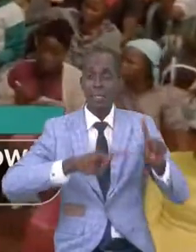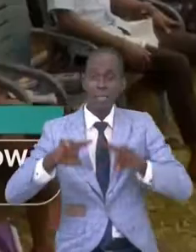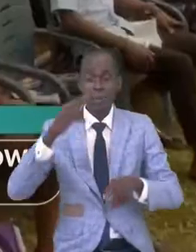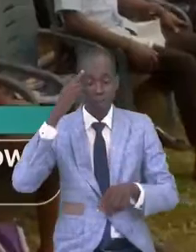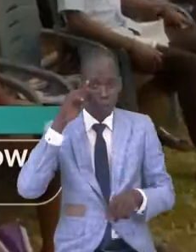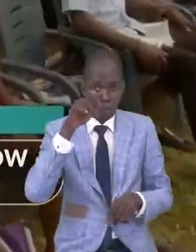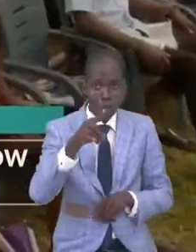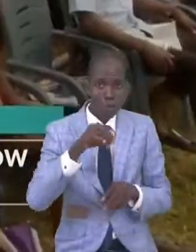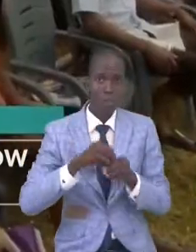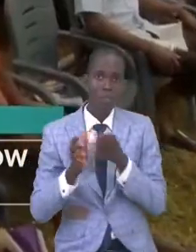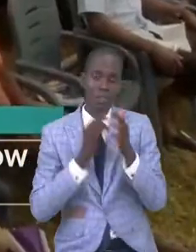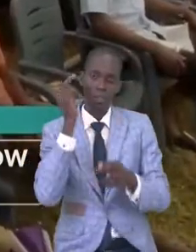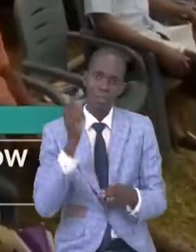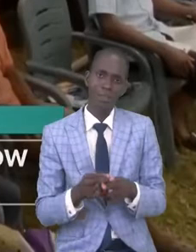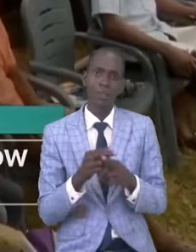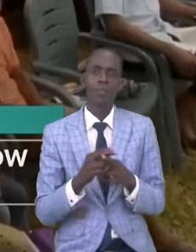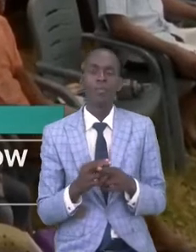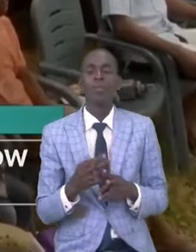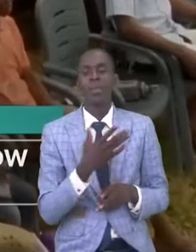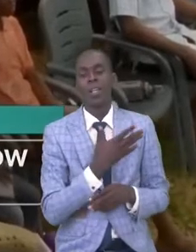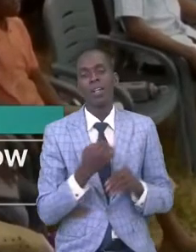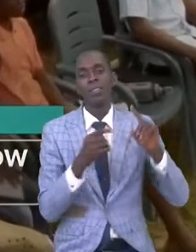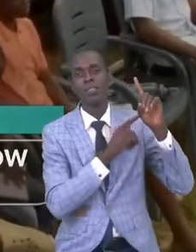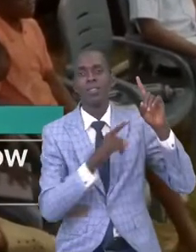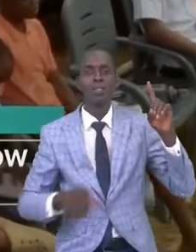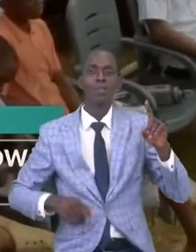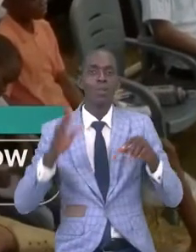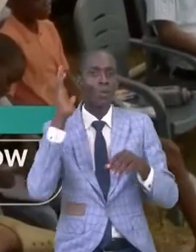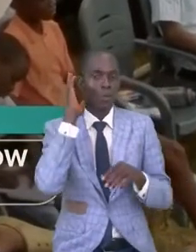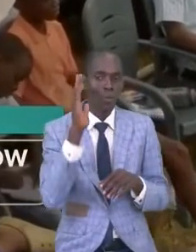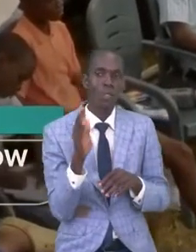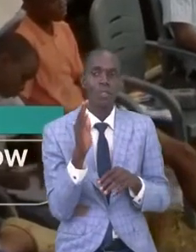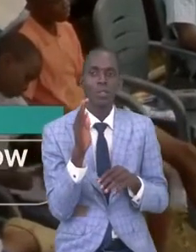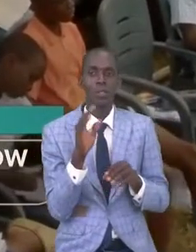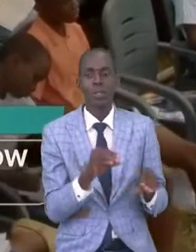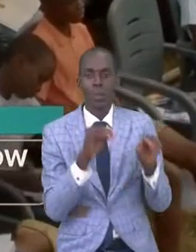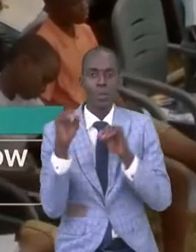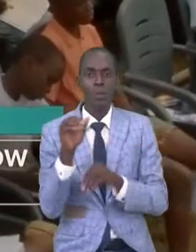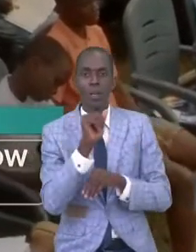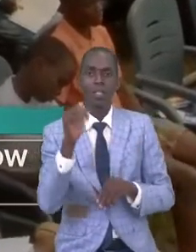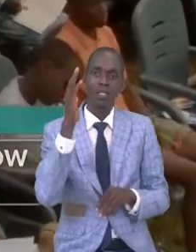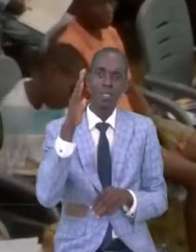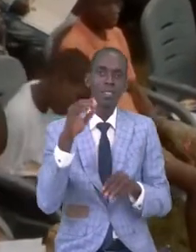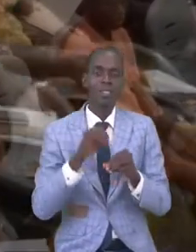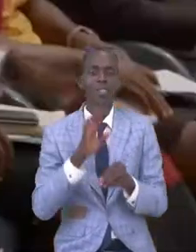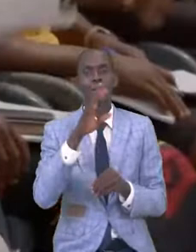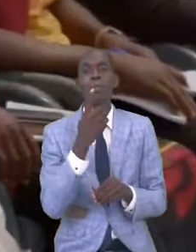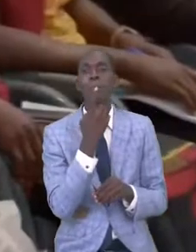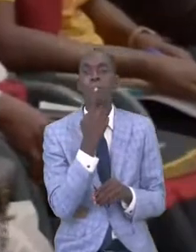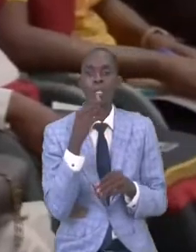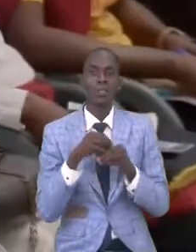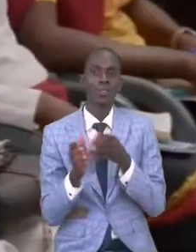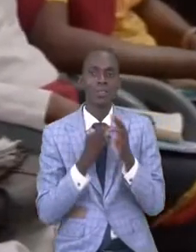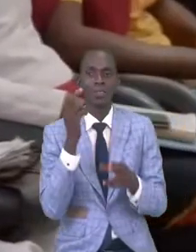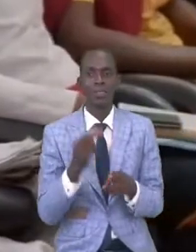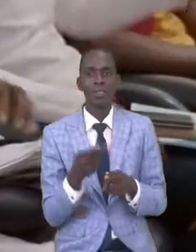you. And the Lord will put a testimony in your mouth. Look